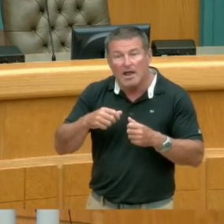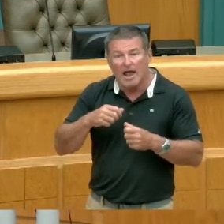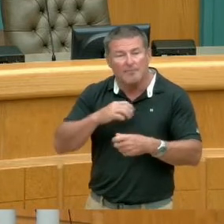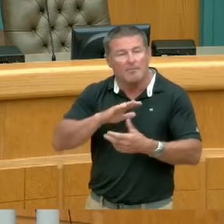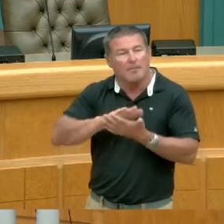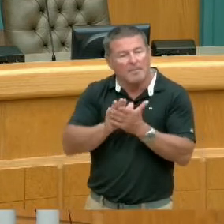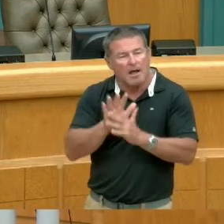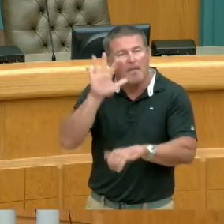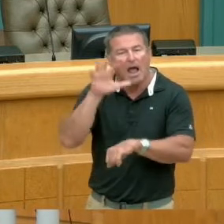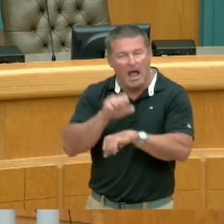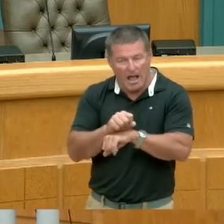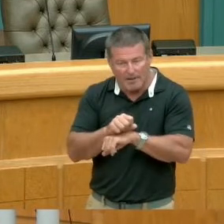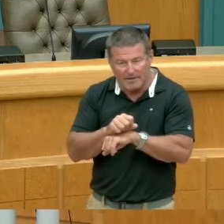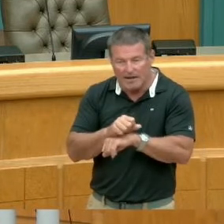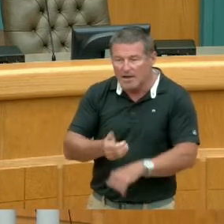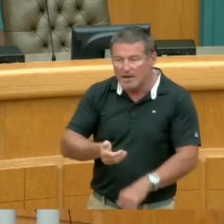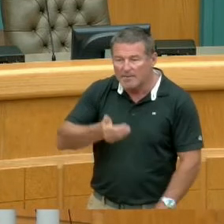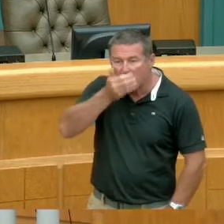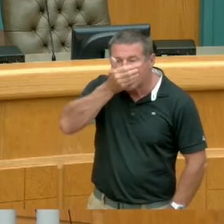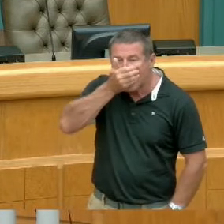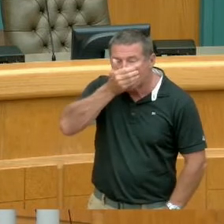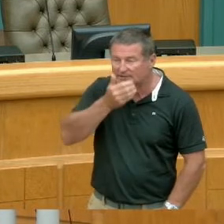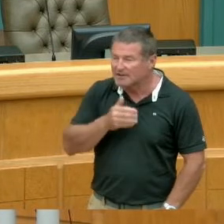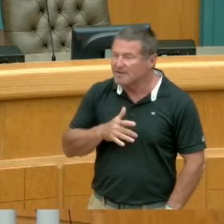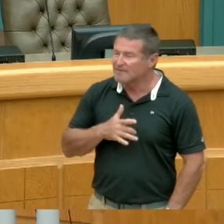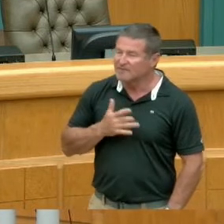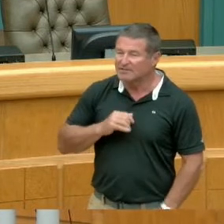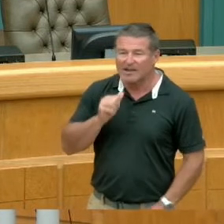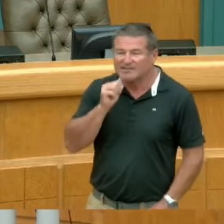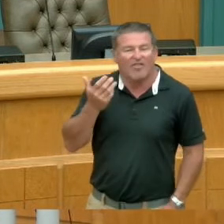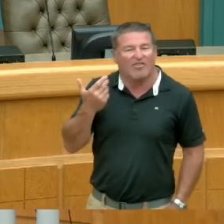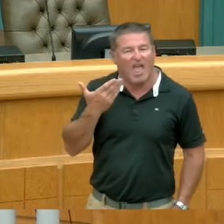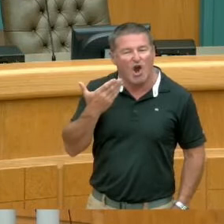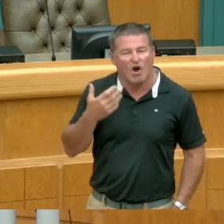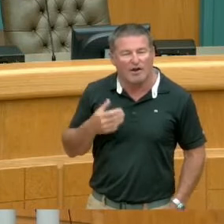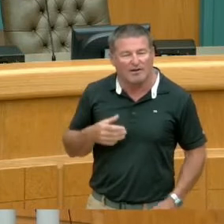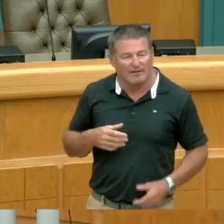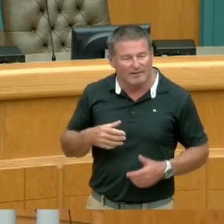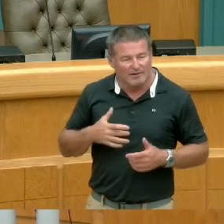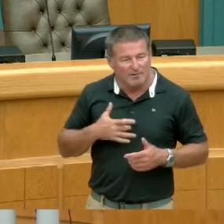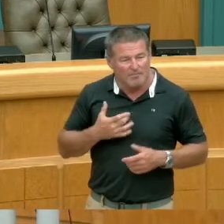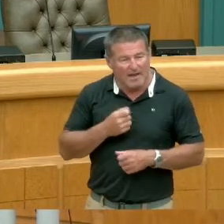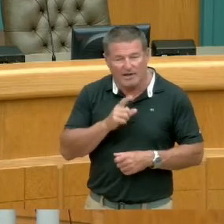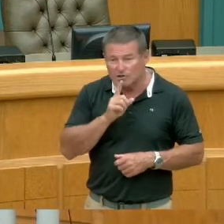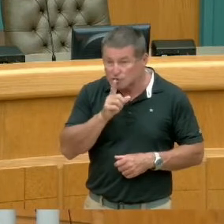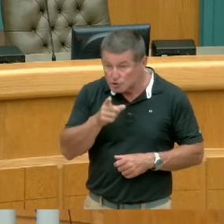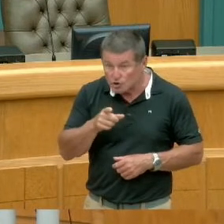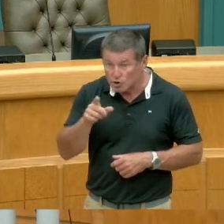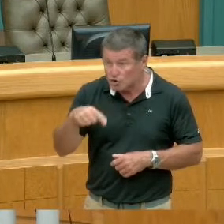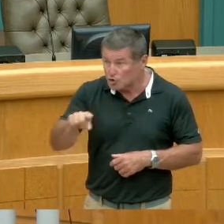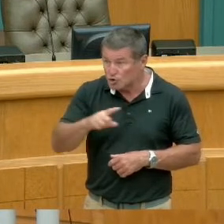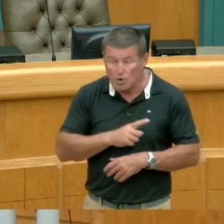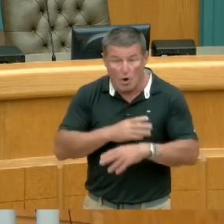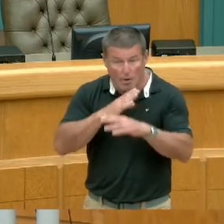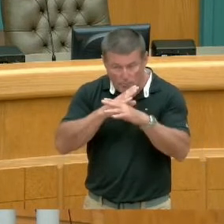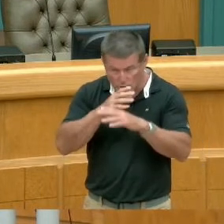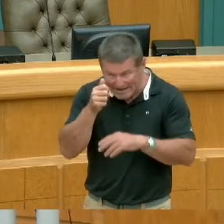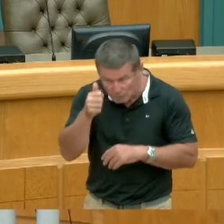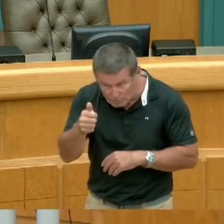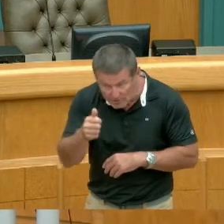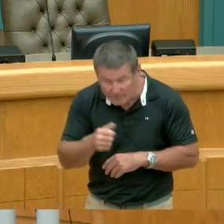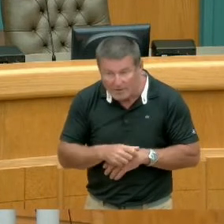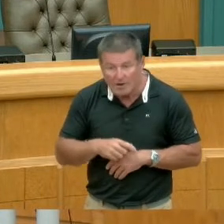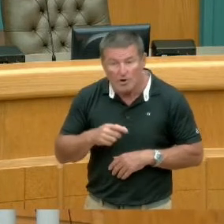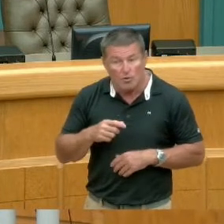that you can make those masks almost disappear. You really need to make sure that you keep vigilant because we need to